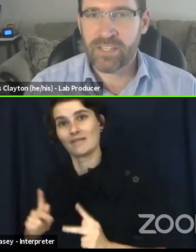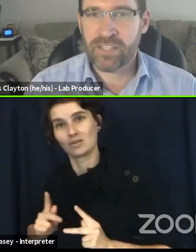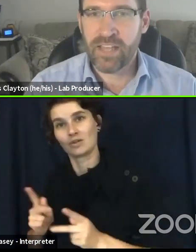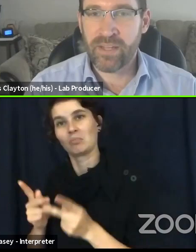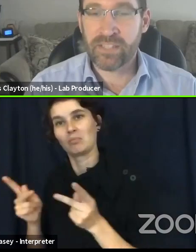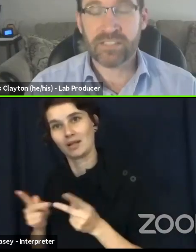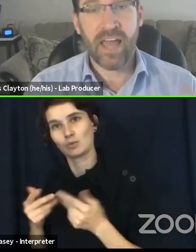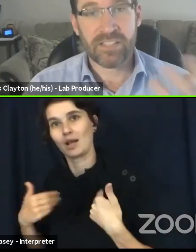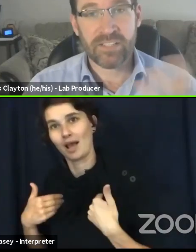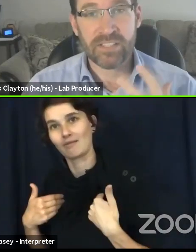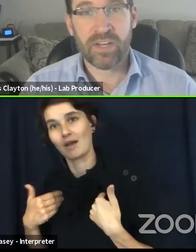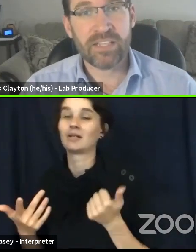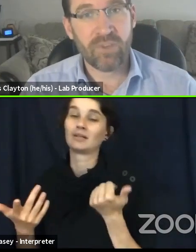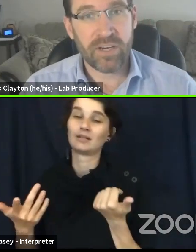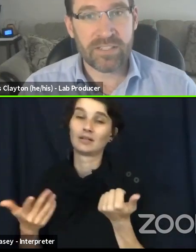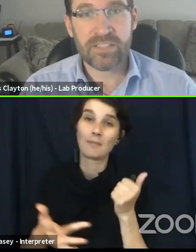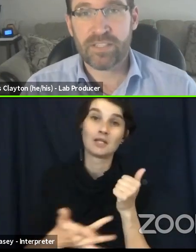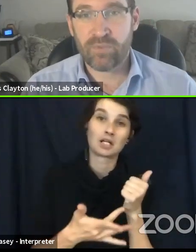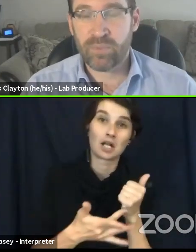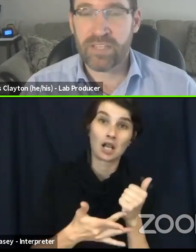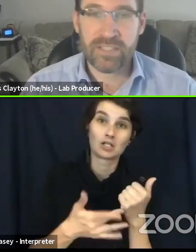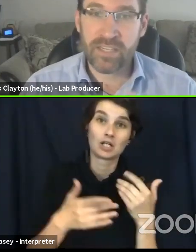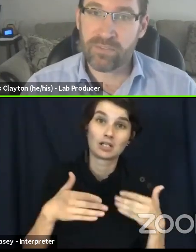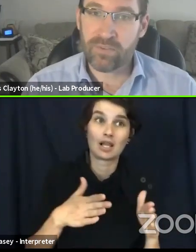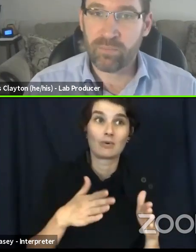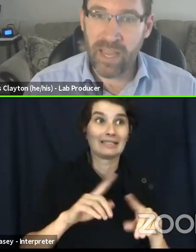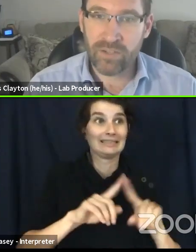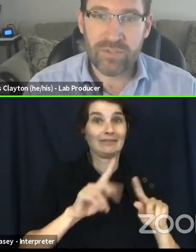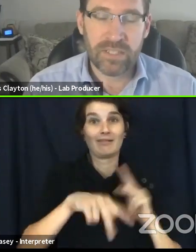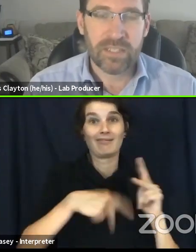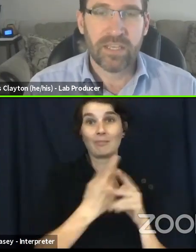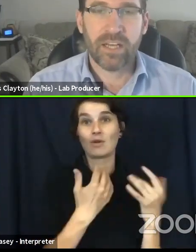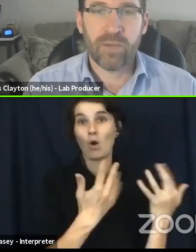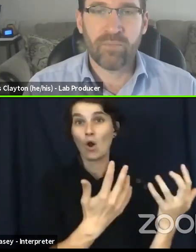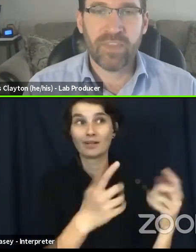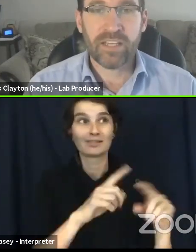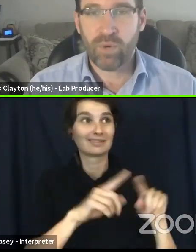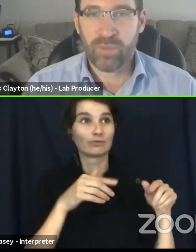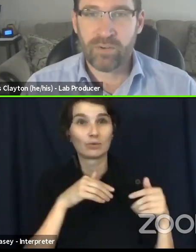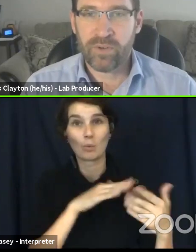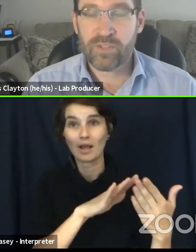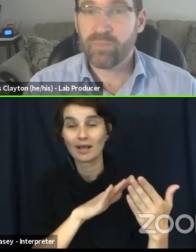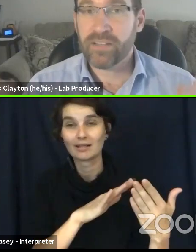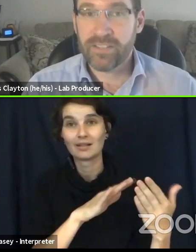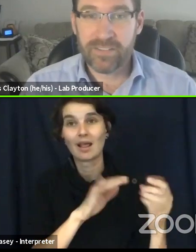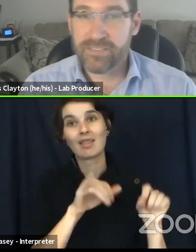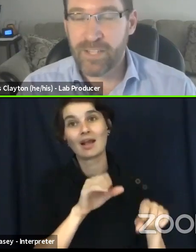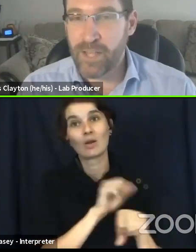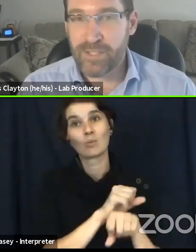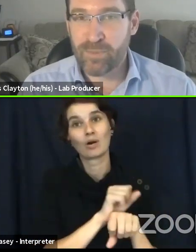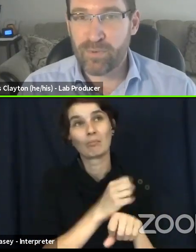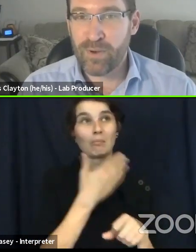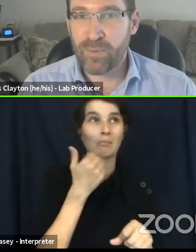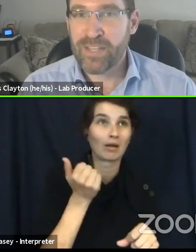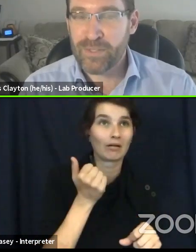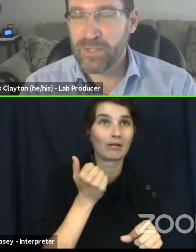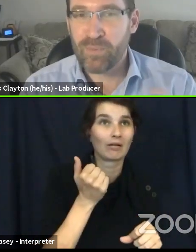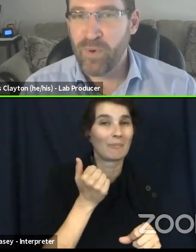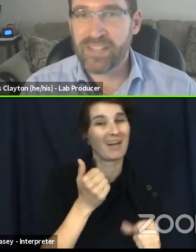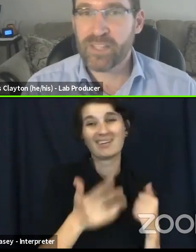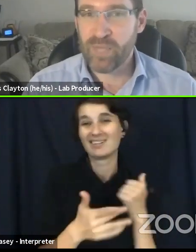technology is allowing access to different kinds of audiences in different places and in different manners that can work better for others. But technology doesn't work for everyone either,